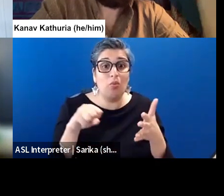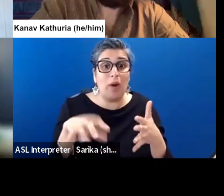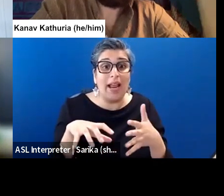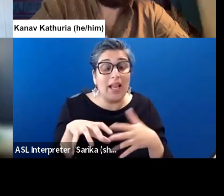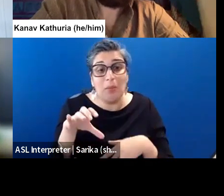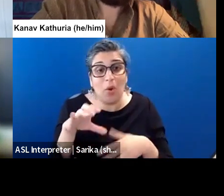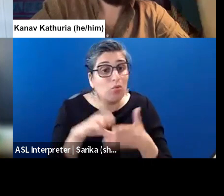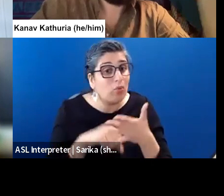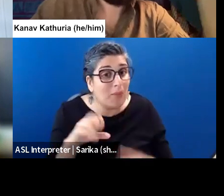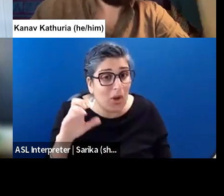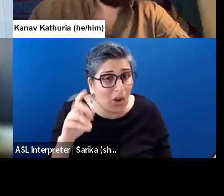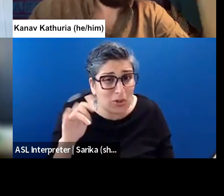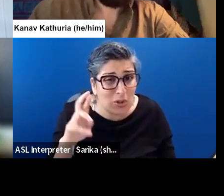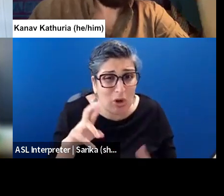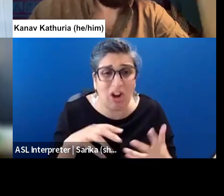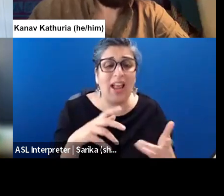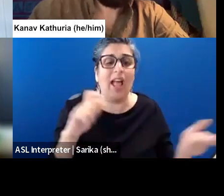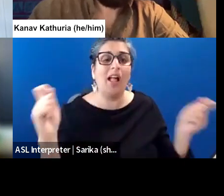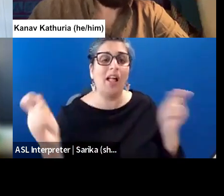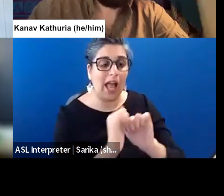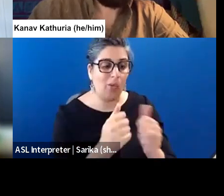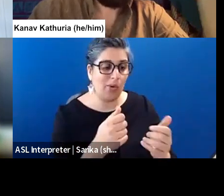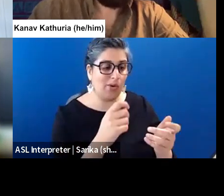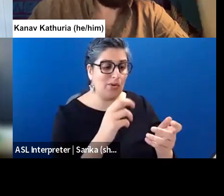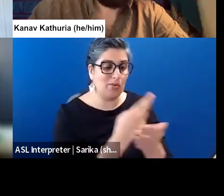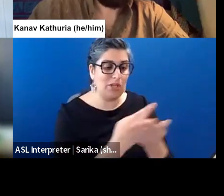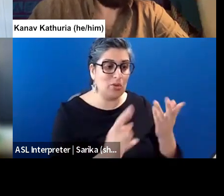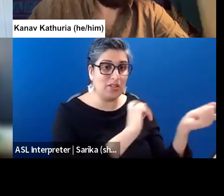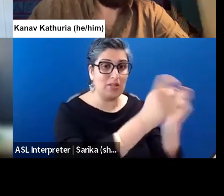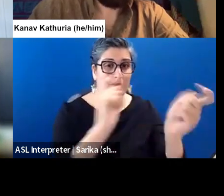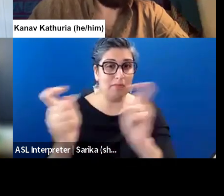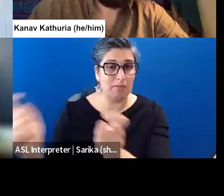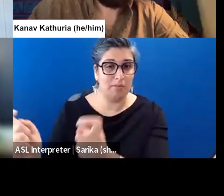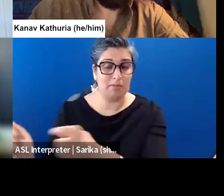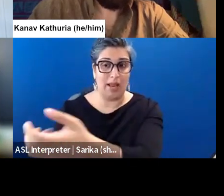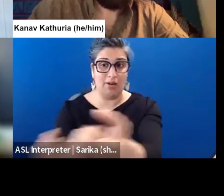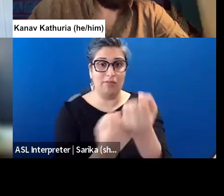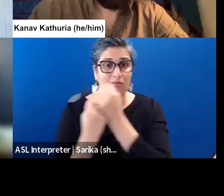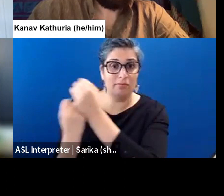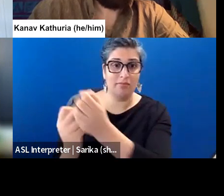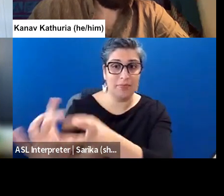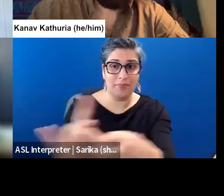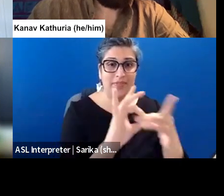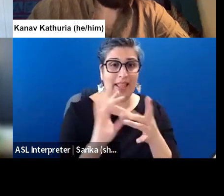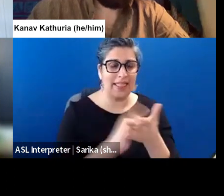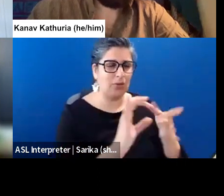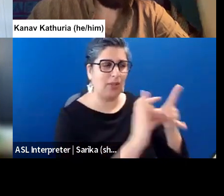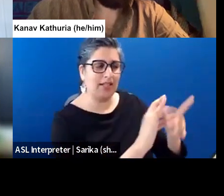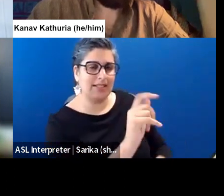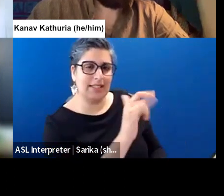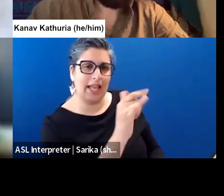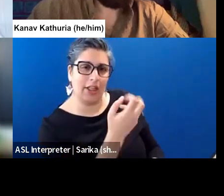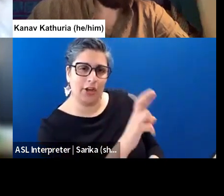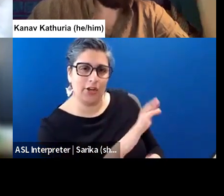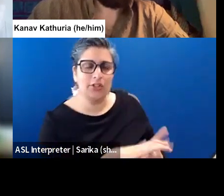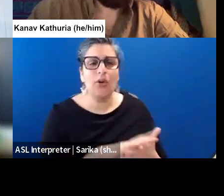transforming the ways we distribute resources and relate to one another, which I think is related to what Taylar was saying. So it really